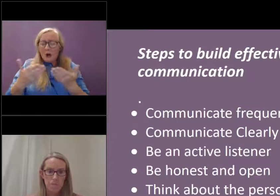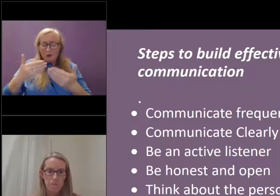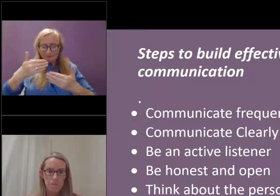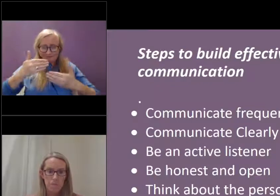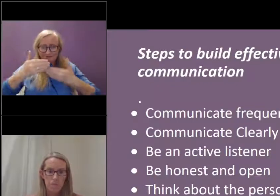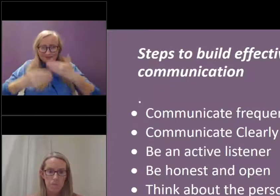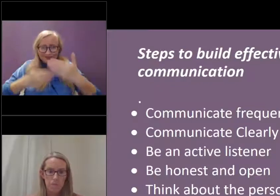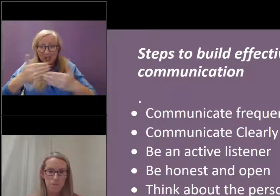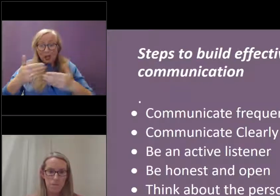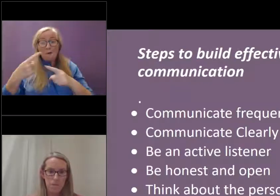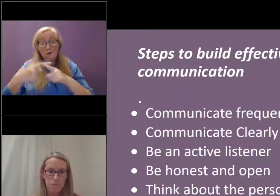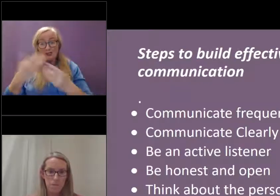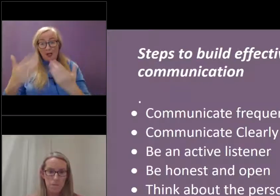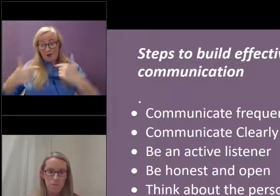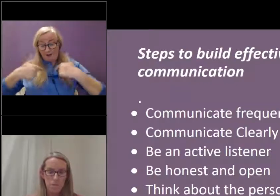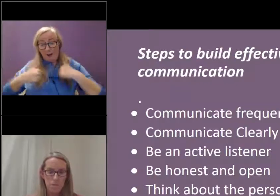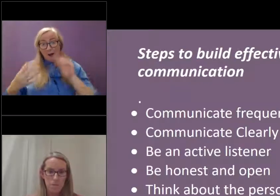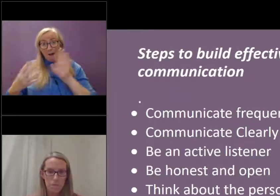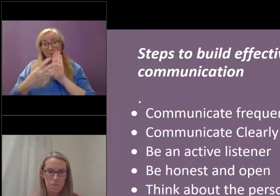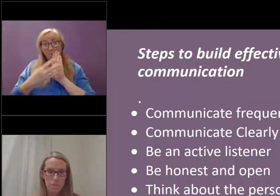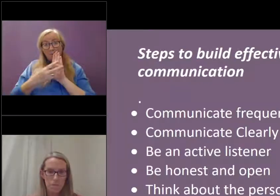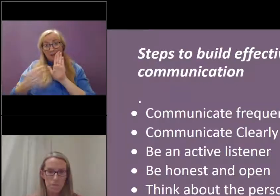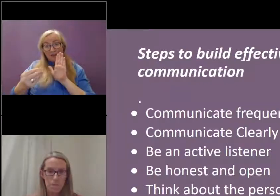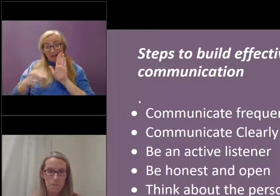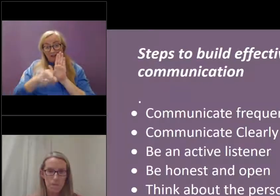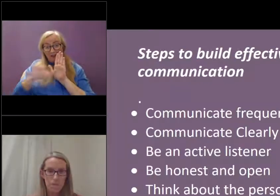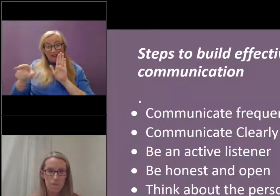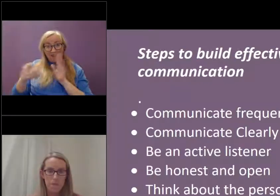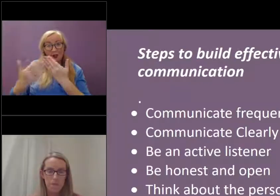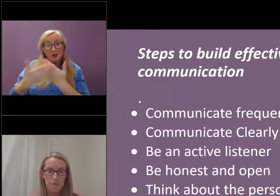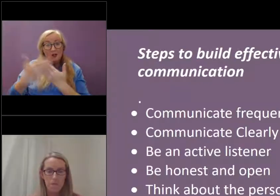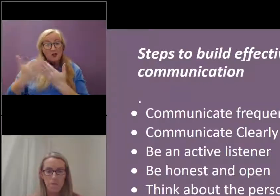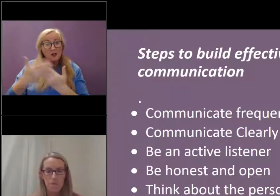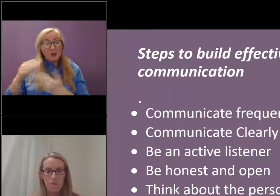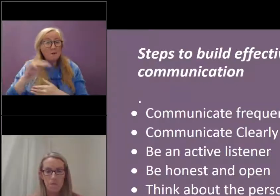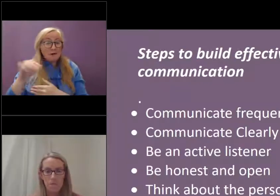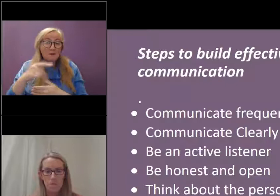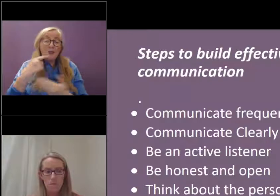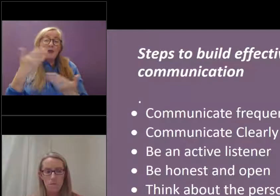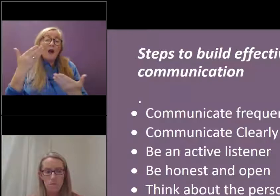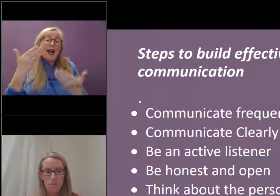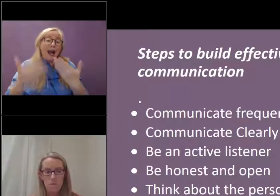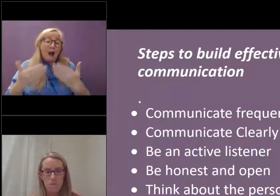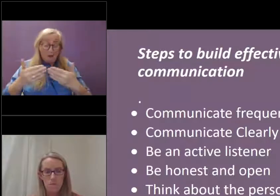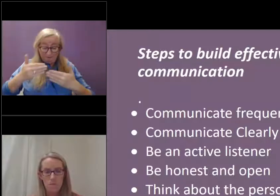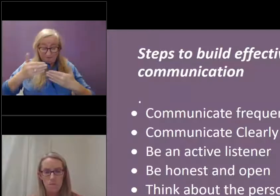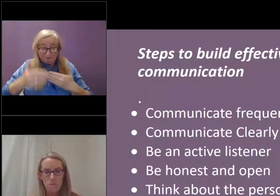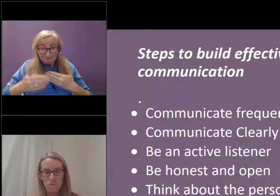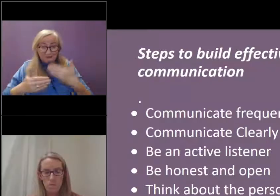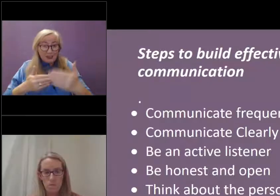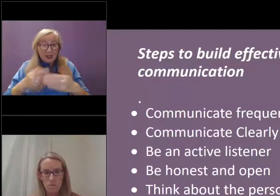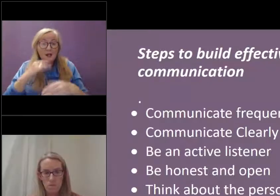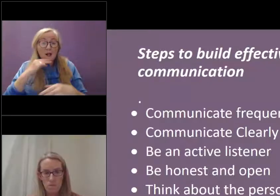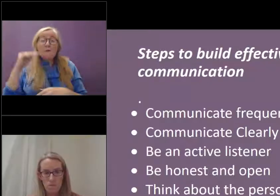for our young people. So in building effective communication, it'd be important to communicate frequently and try and